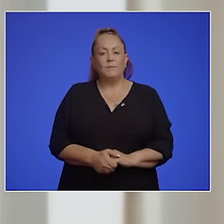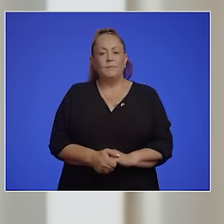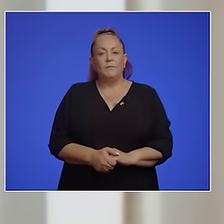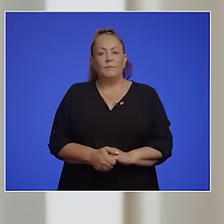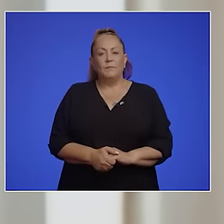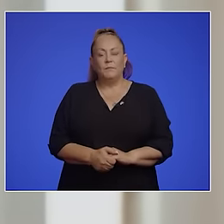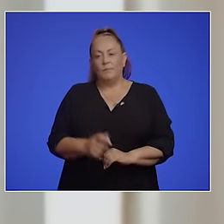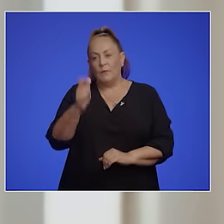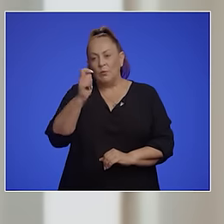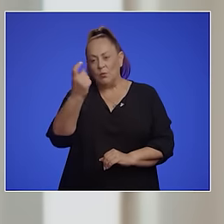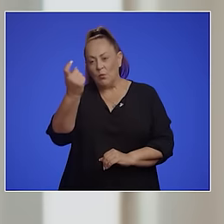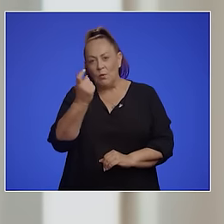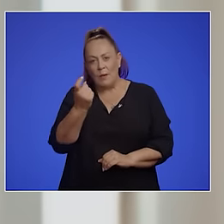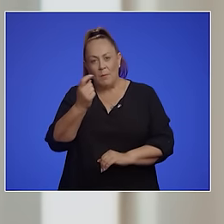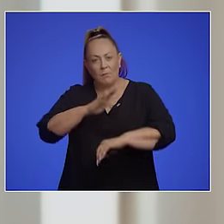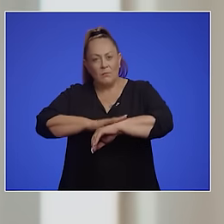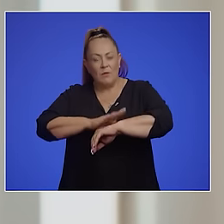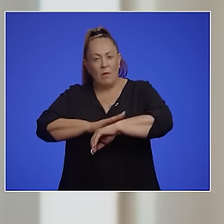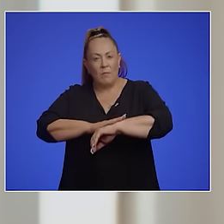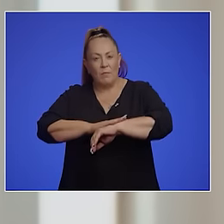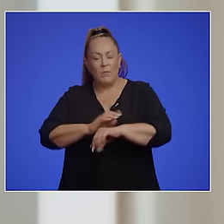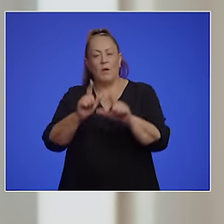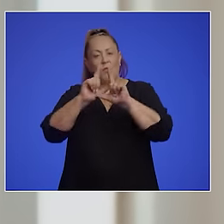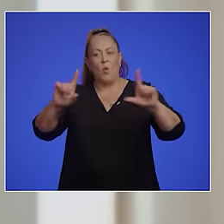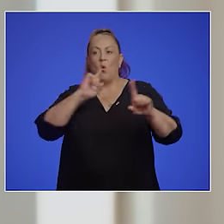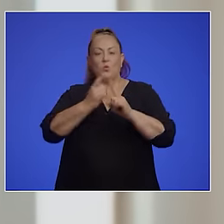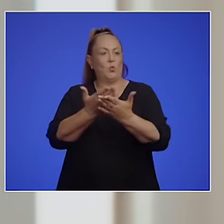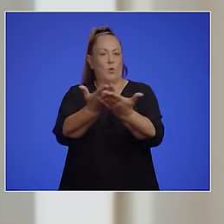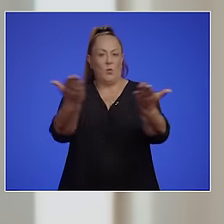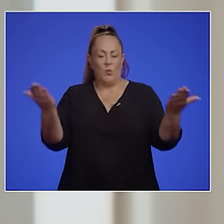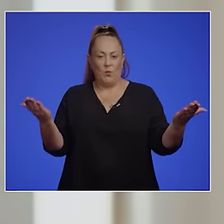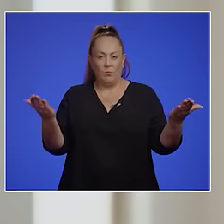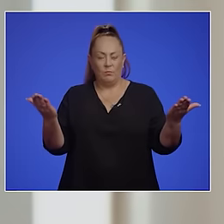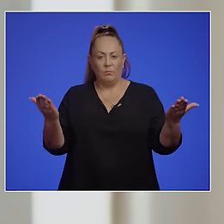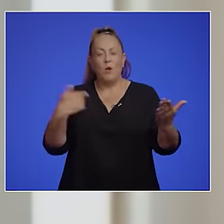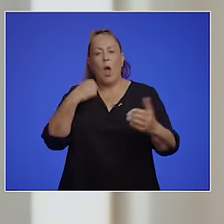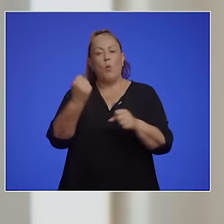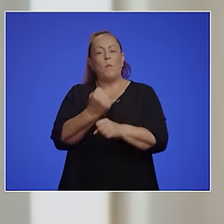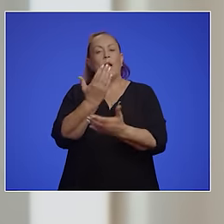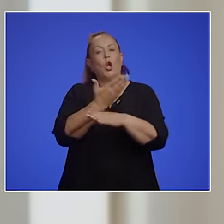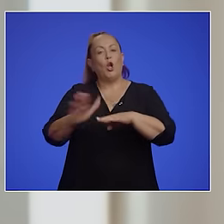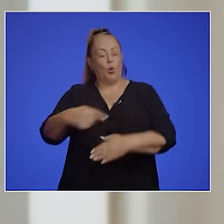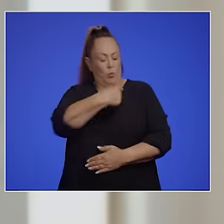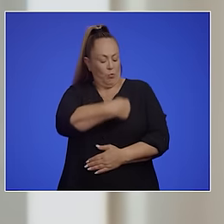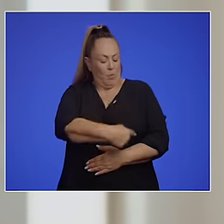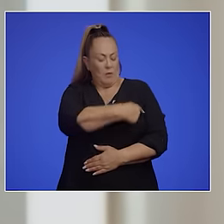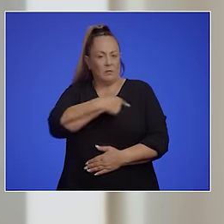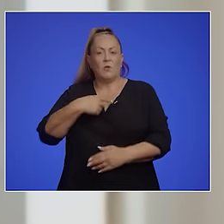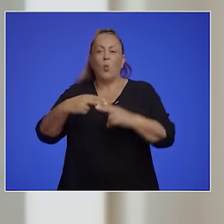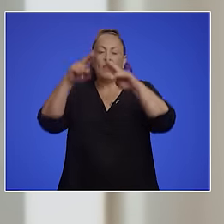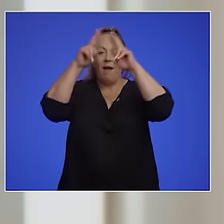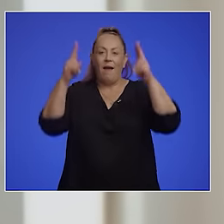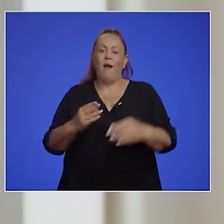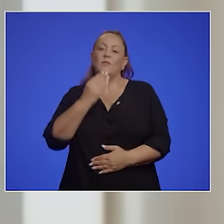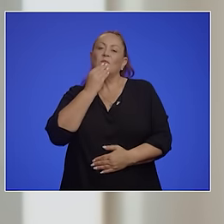See, the days are coming. It is the Lord who speaks. When I will make a new covenant with the house of Israel